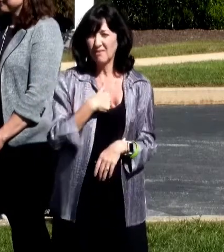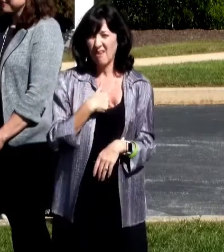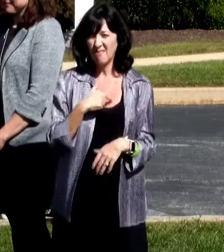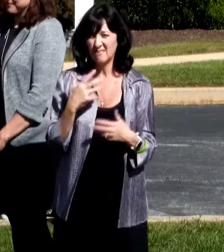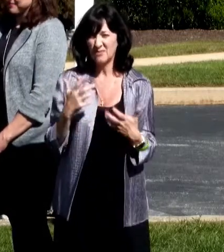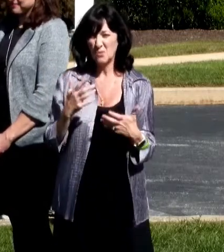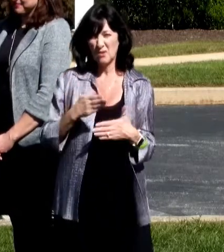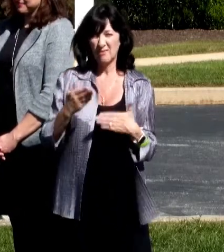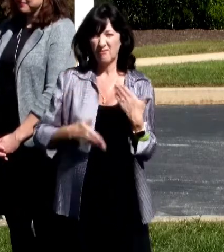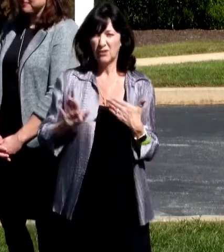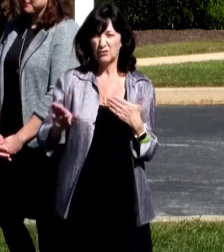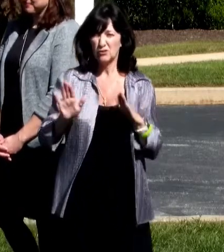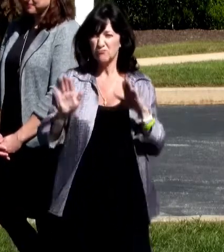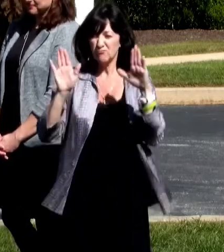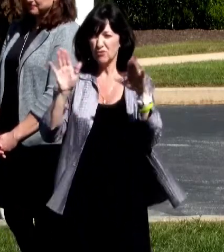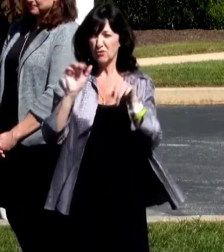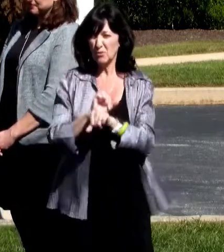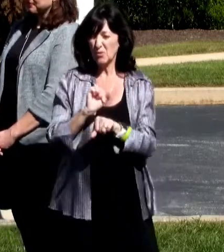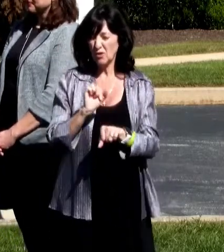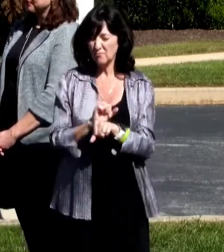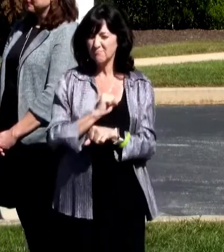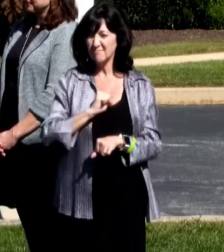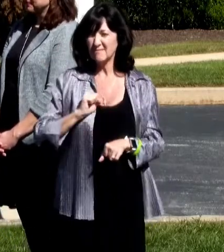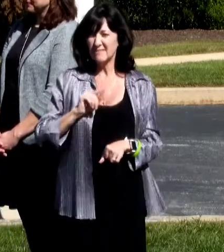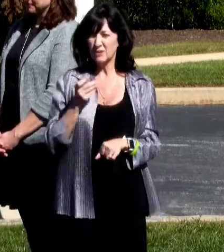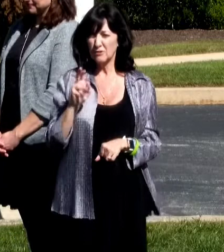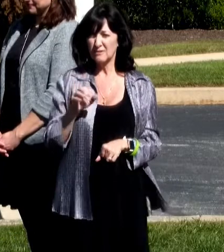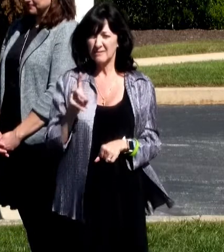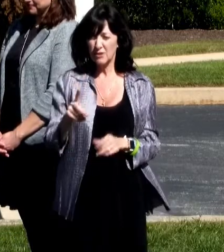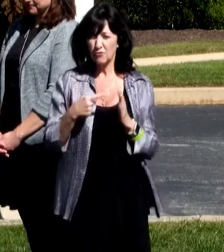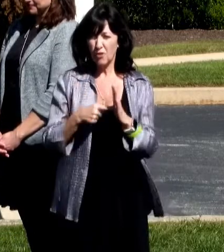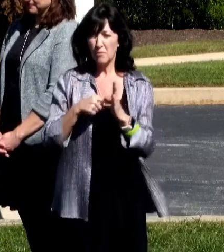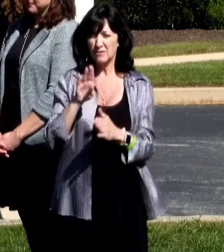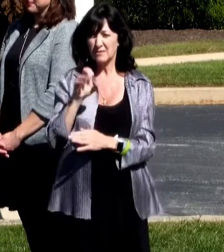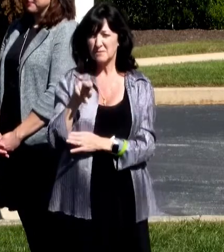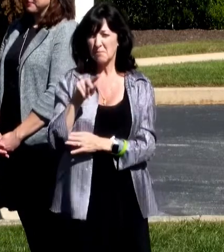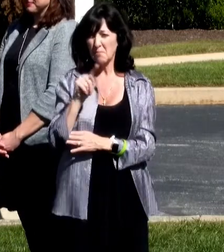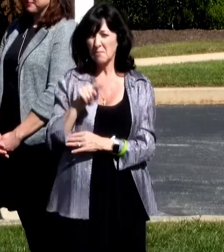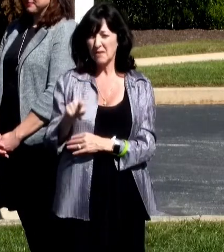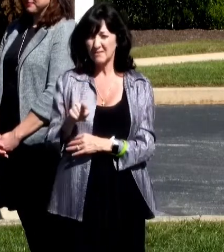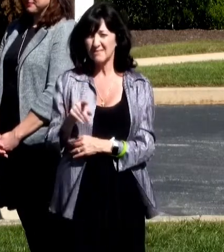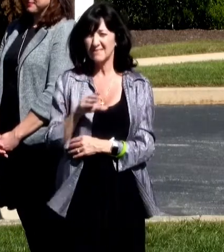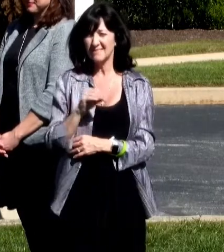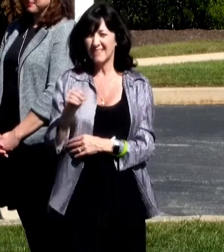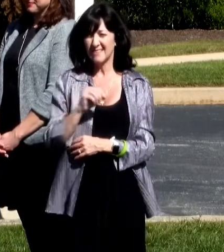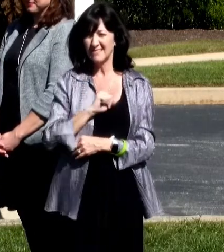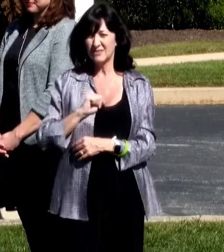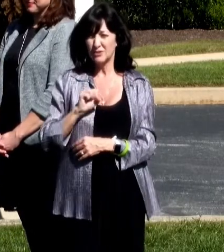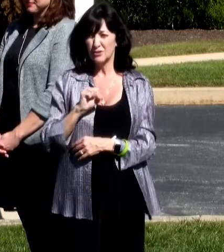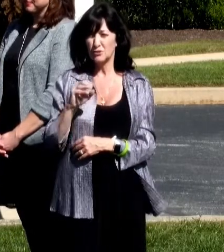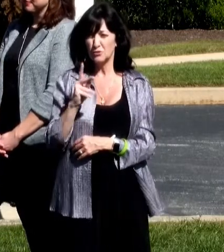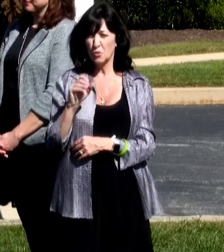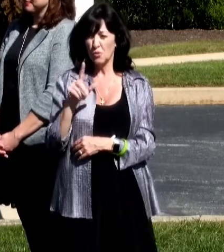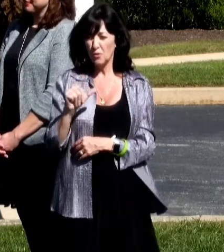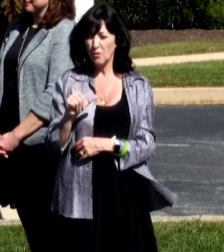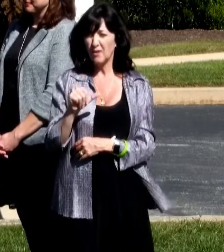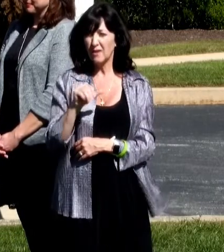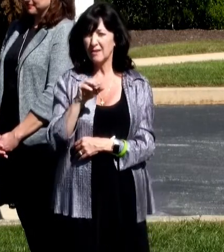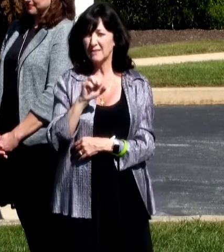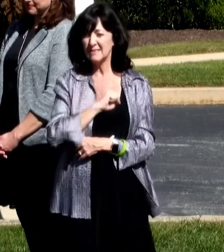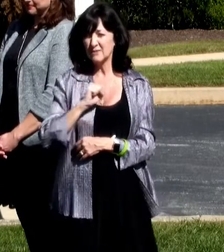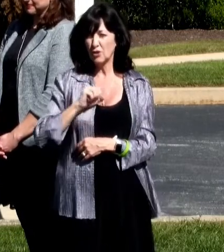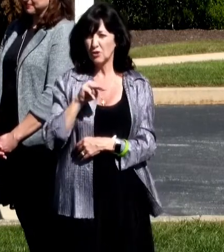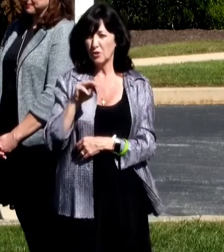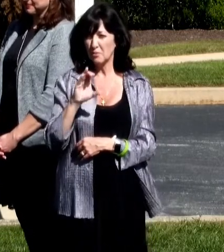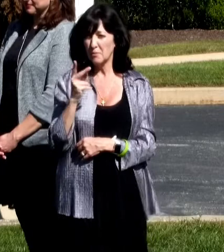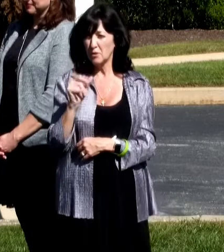work. Senator Townsend, Representative Bentz, Senator Sokola, Senator McBride,